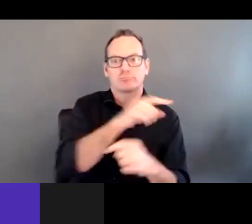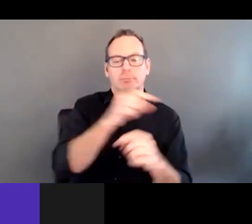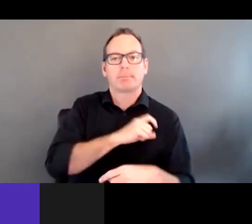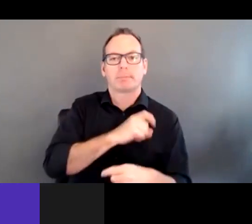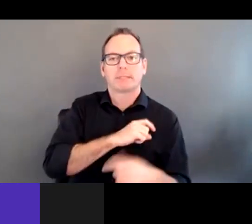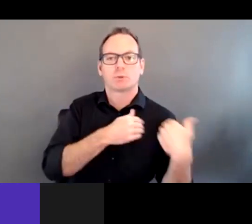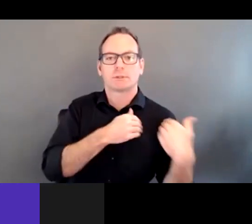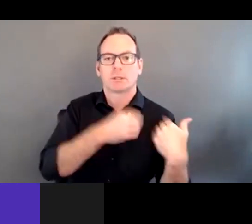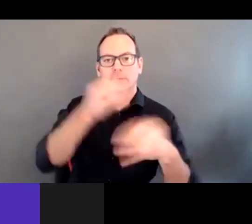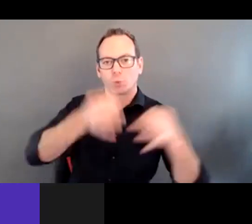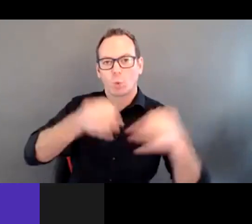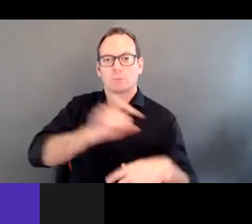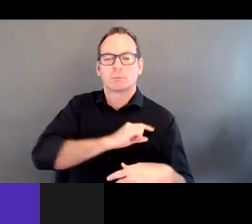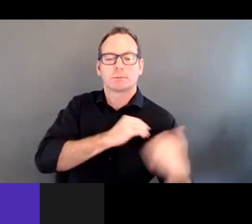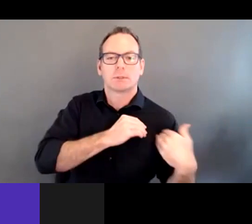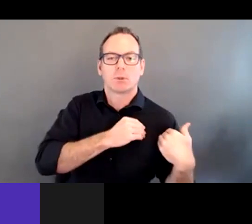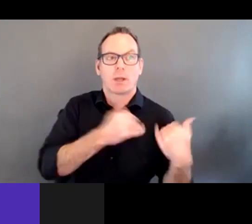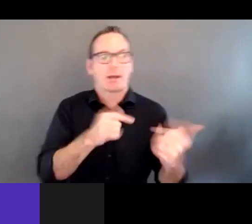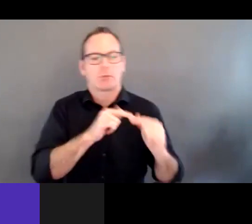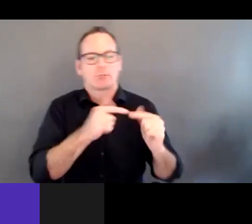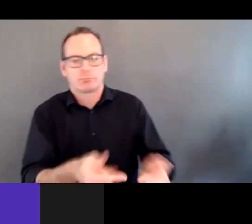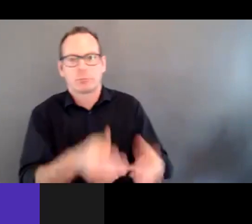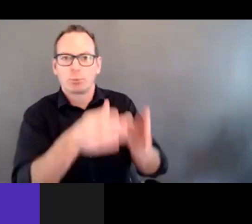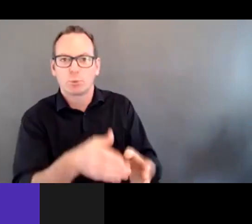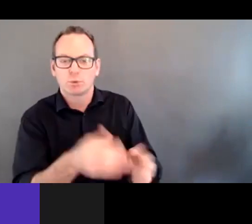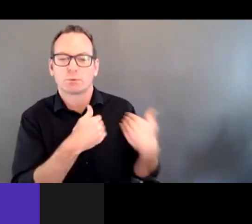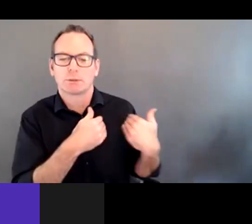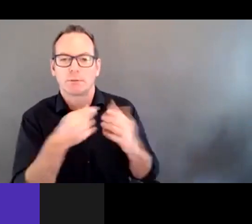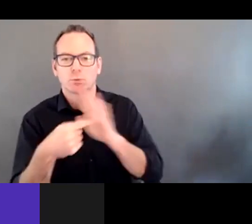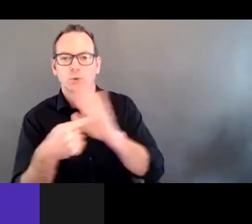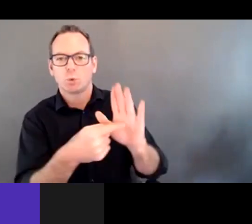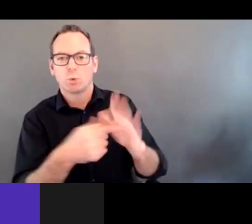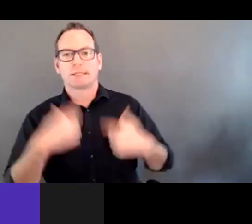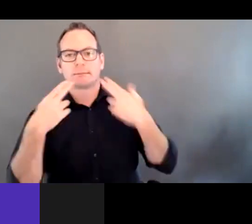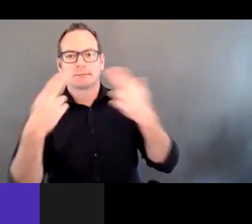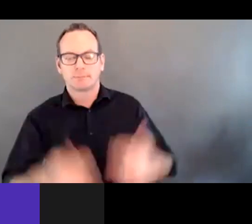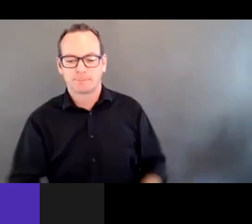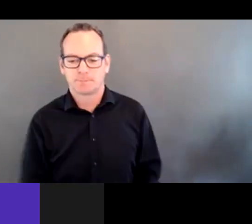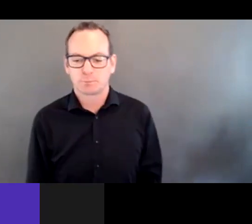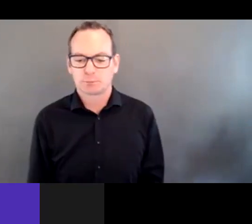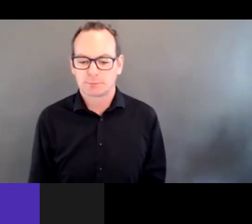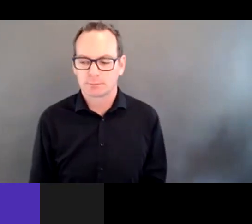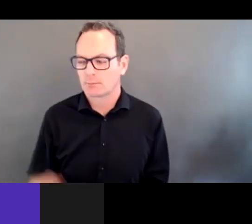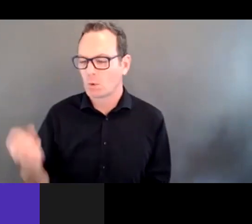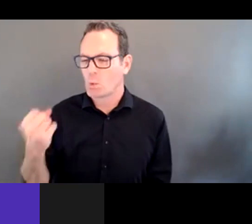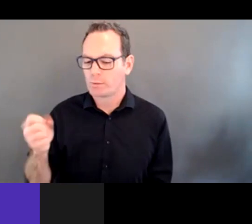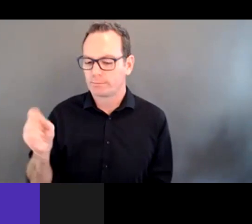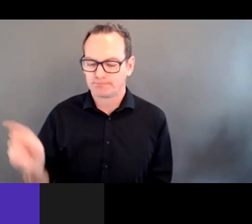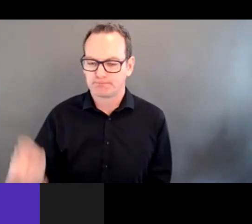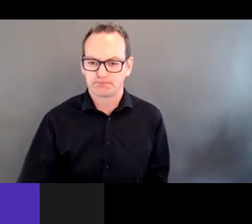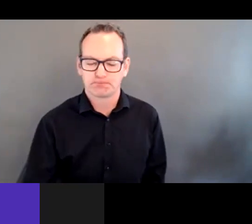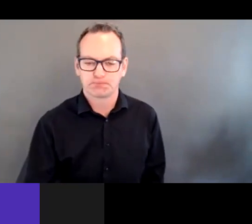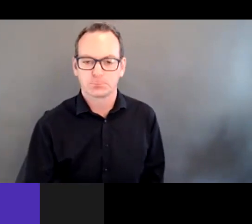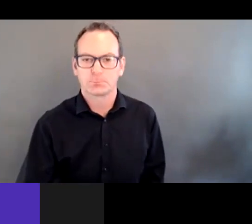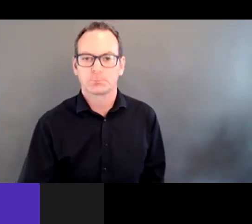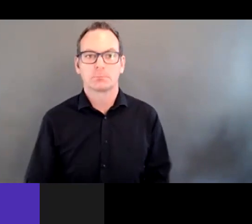sadly, is very busy nowadays. It's not inappropriate for you, having made the complaint, to get the name of the officer who is responding